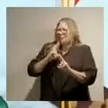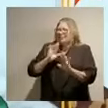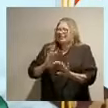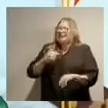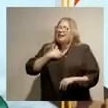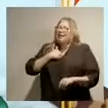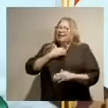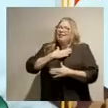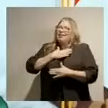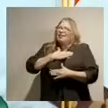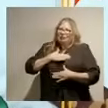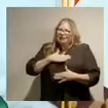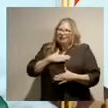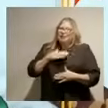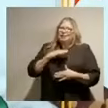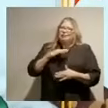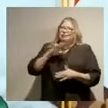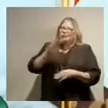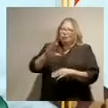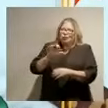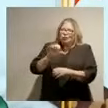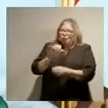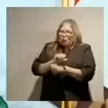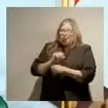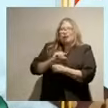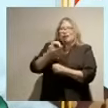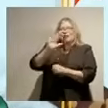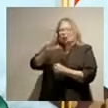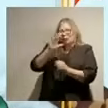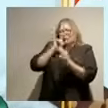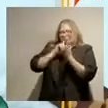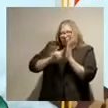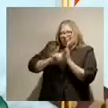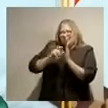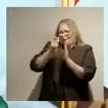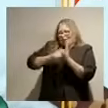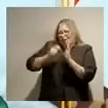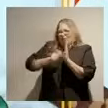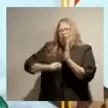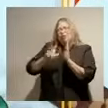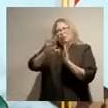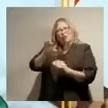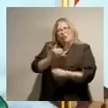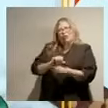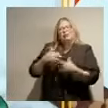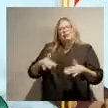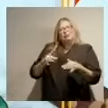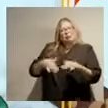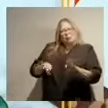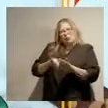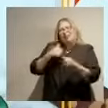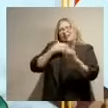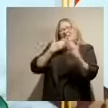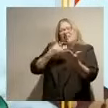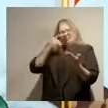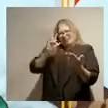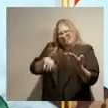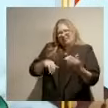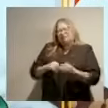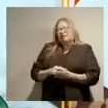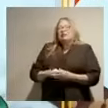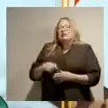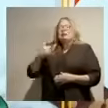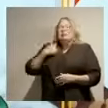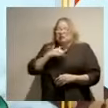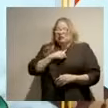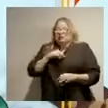I appreciate the work you've done on this and the articles, and I think it's really important, and I thank you for that. We've got a